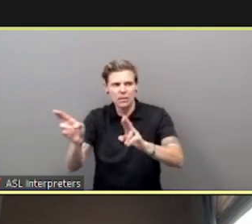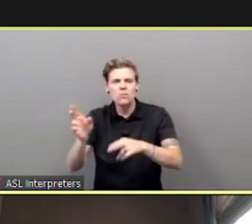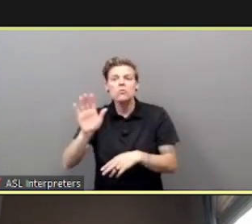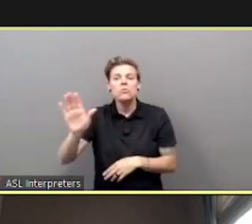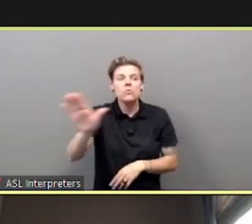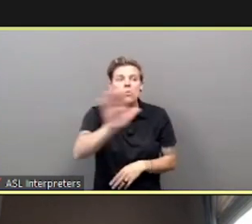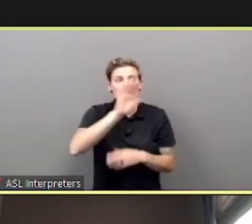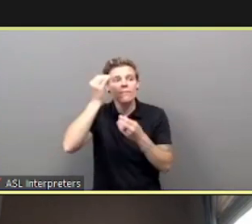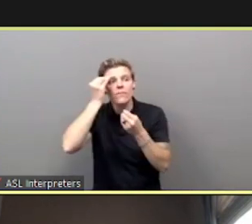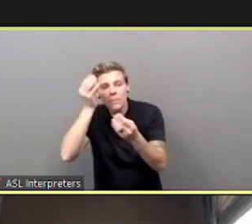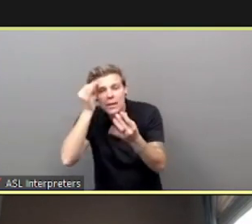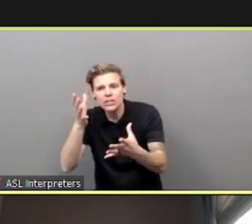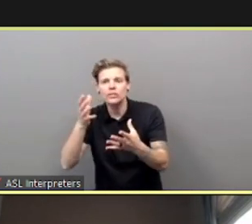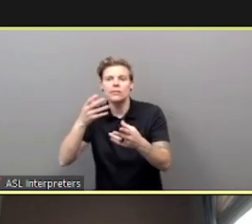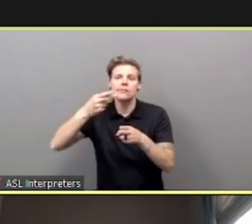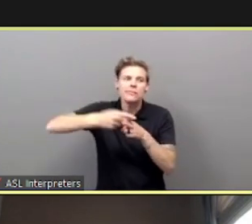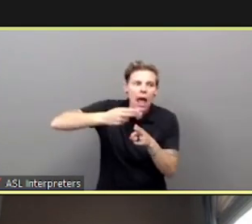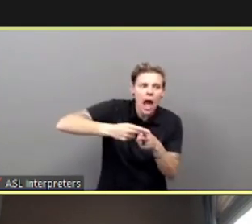provider. Next slide.